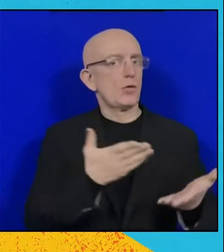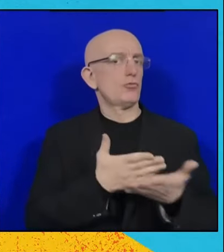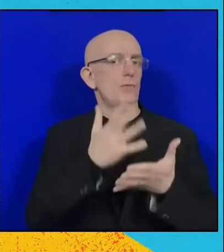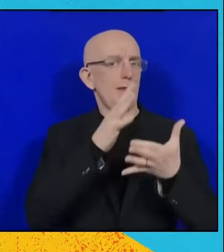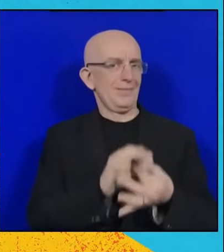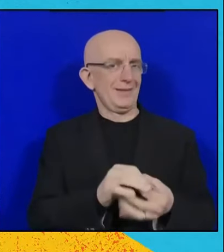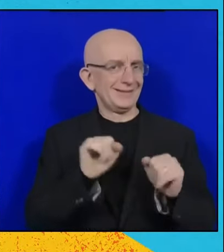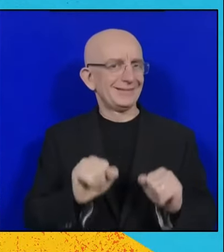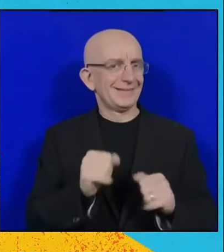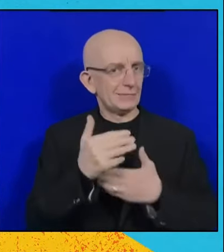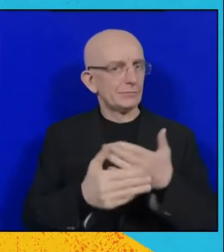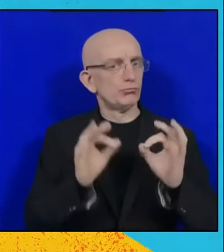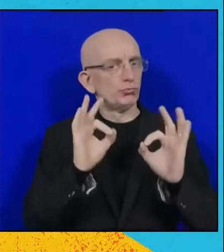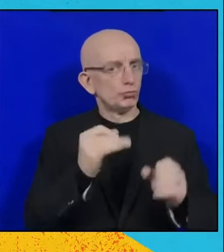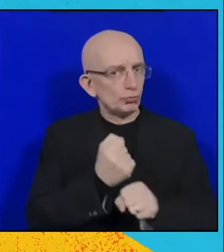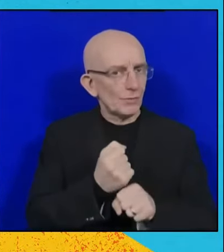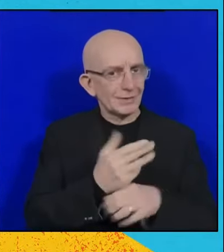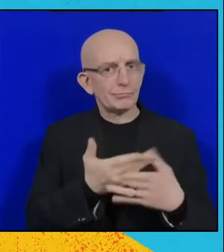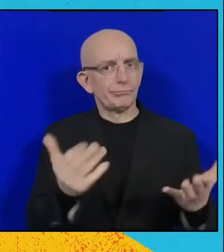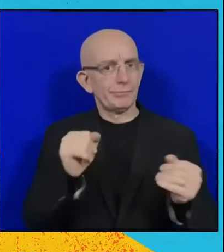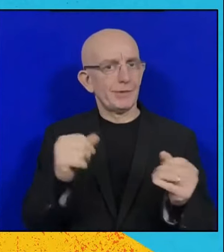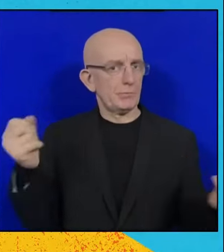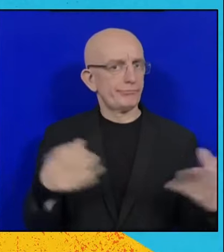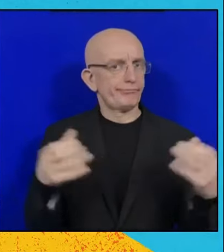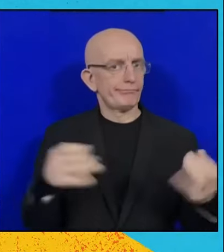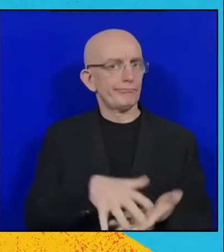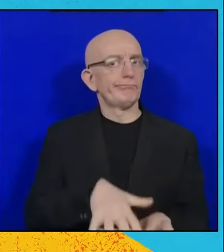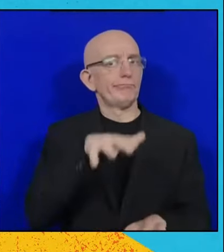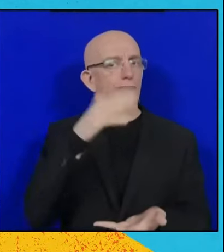inequity, and that is precisely why young people